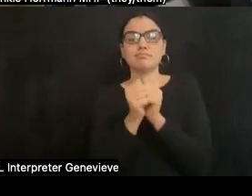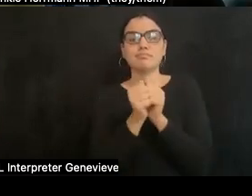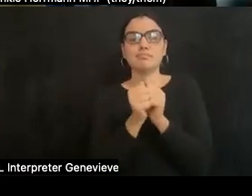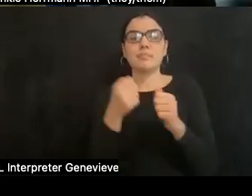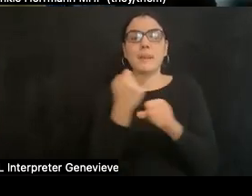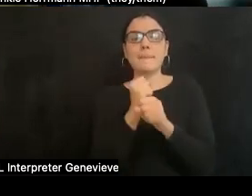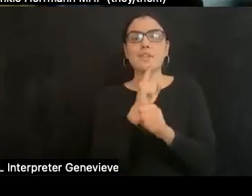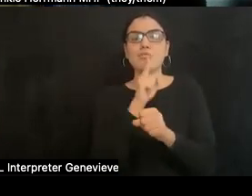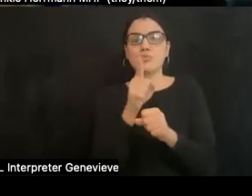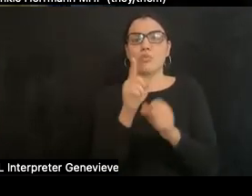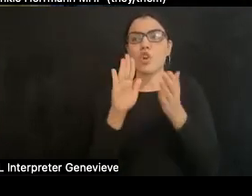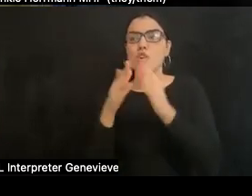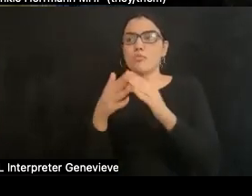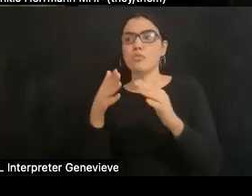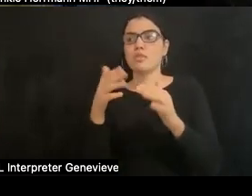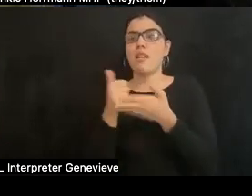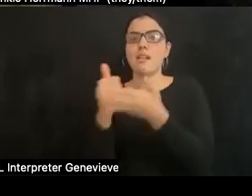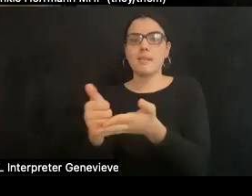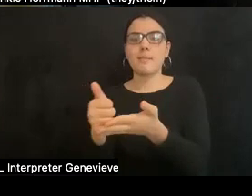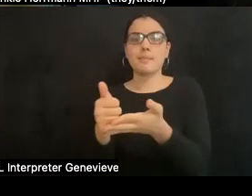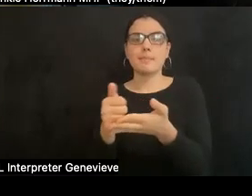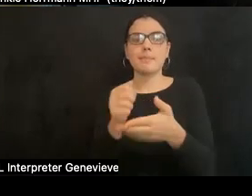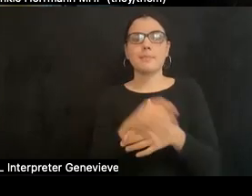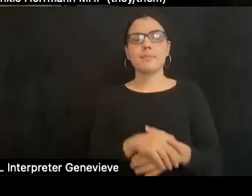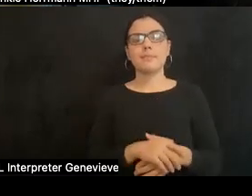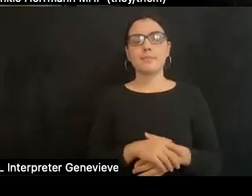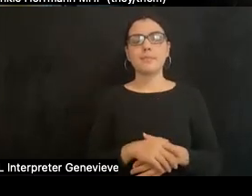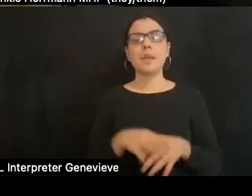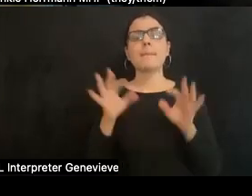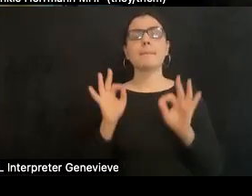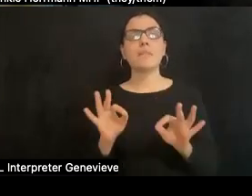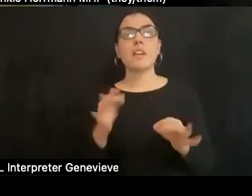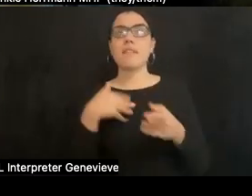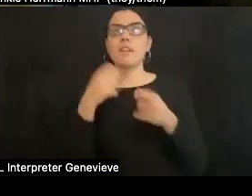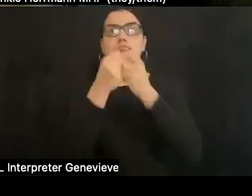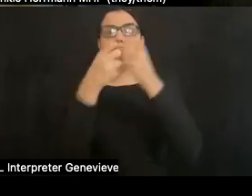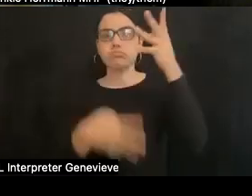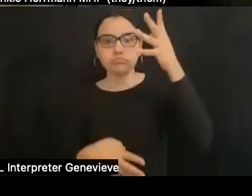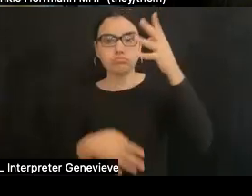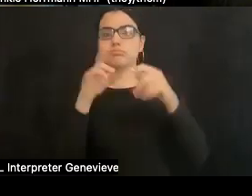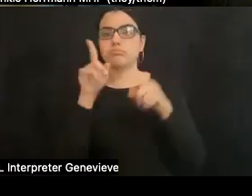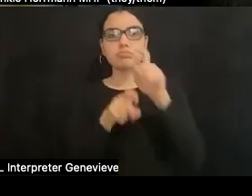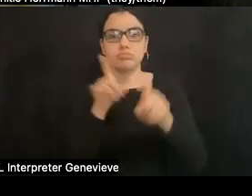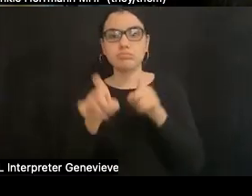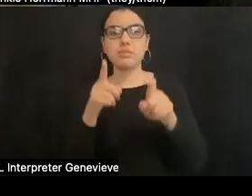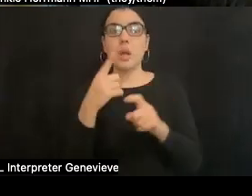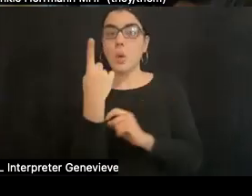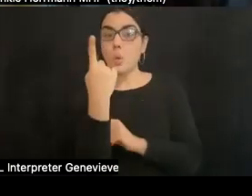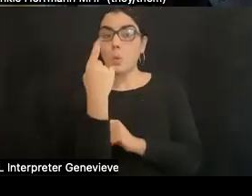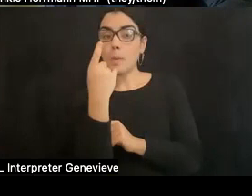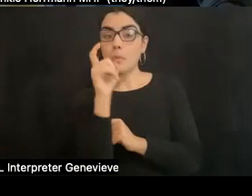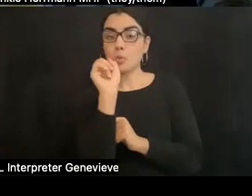are being met. Perfect. There's a bunch of questions that came in. I think we'll do one